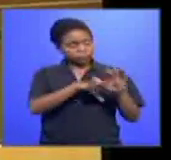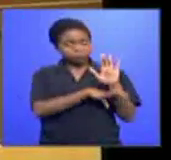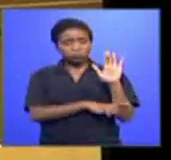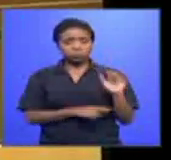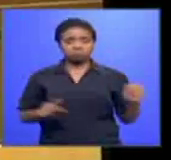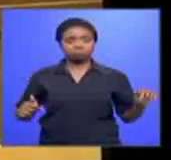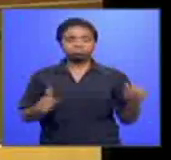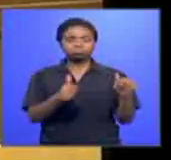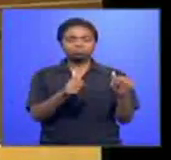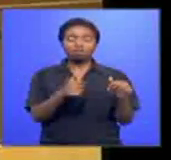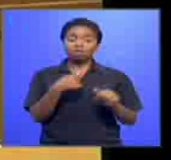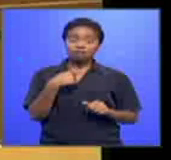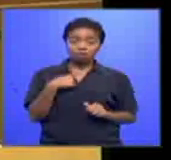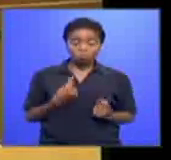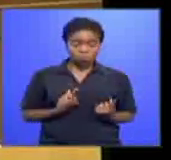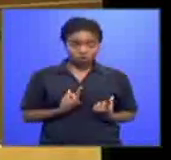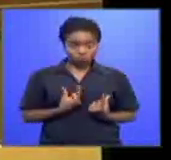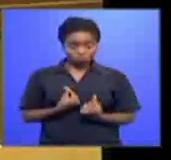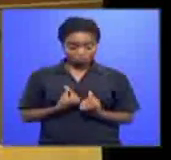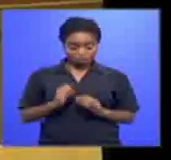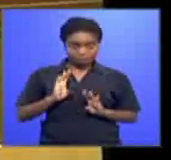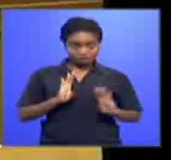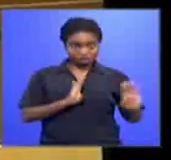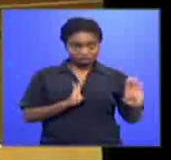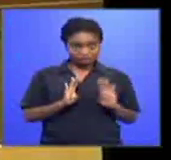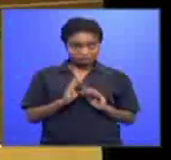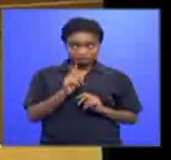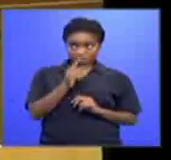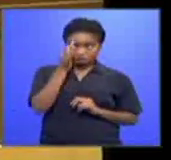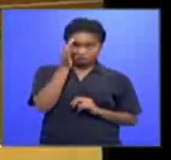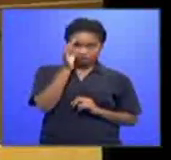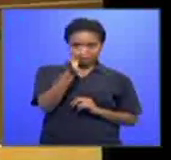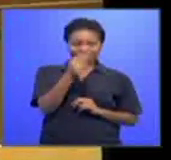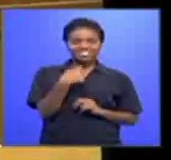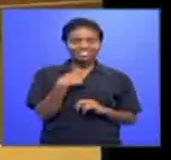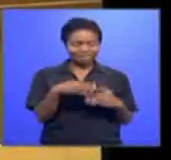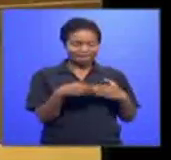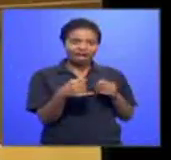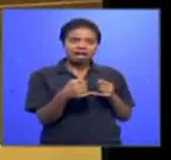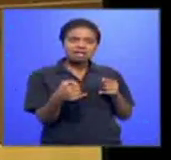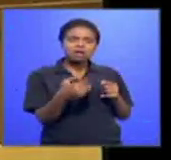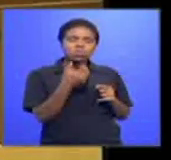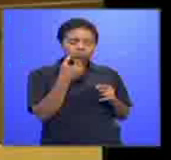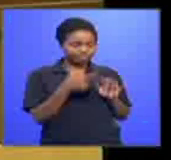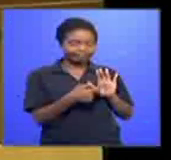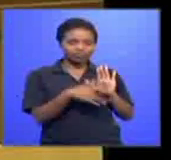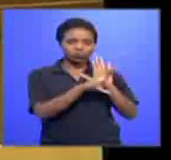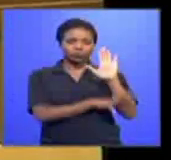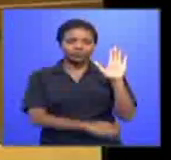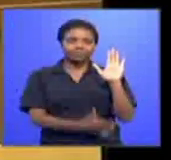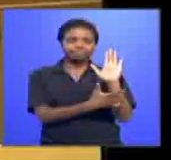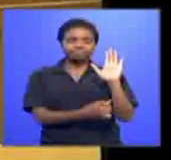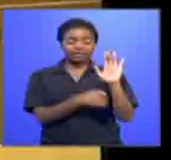Everything that we do as a government is guided by our Constitution and its